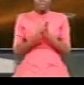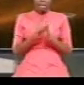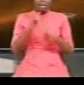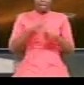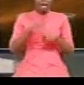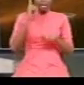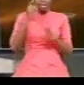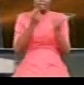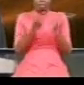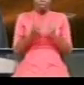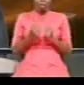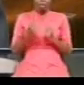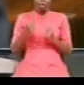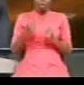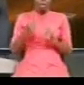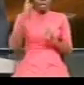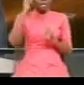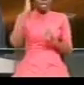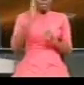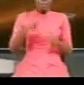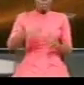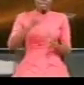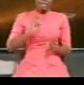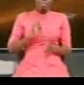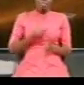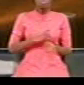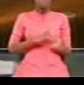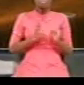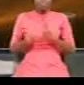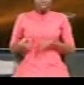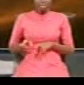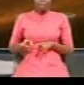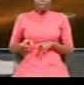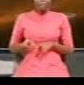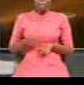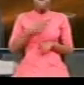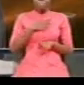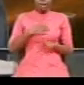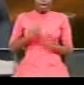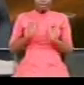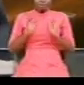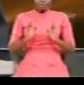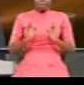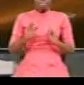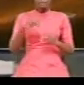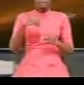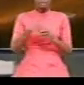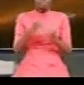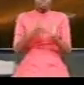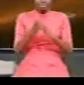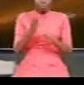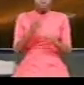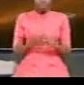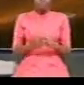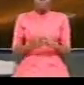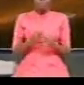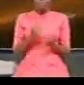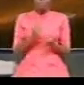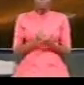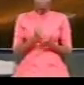his coming, he will find us ready and fit in Jesus'